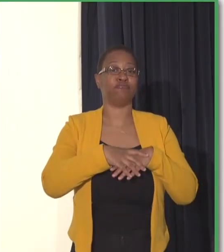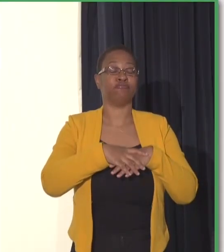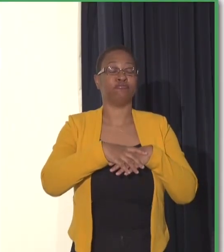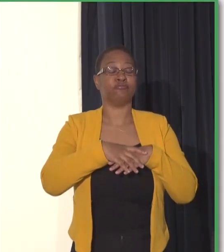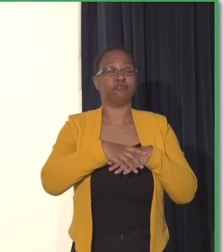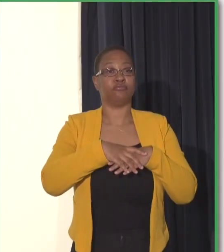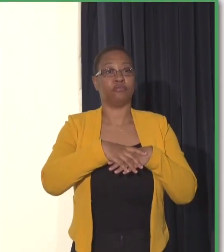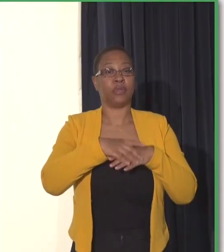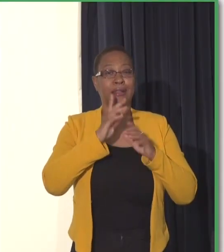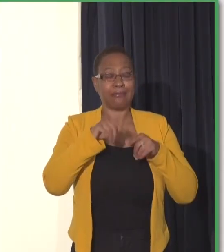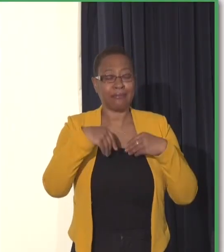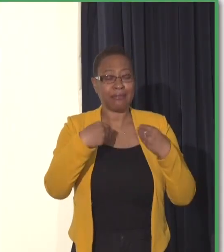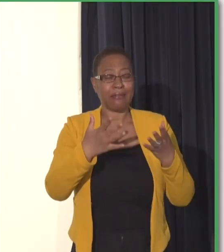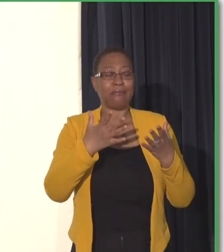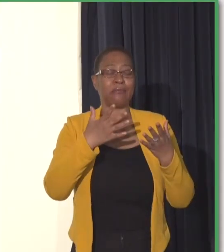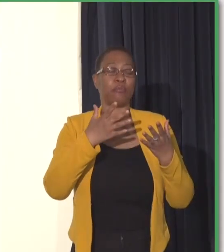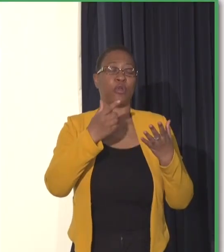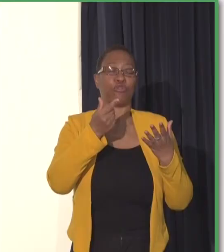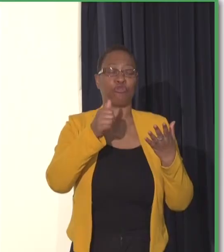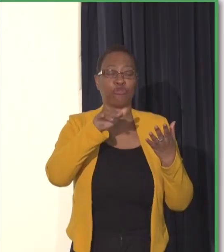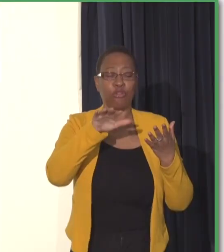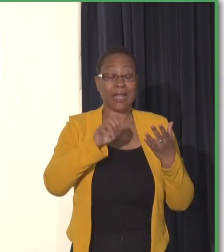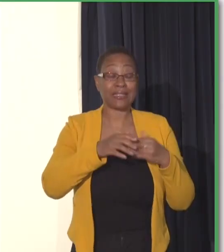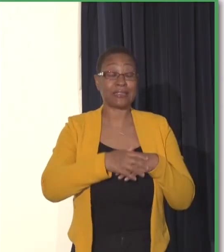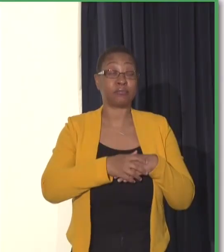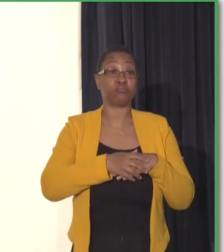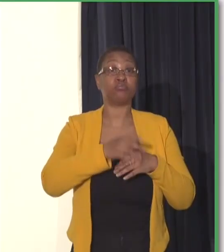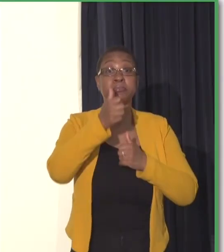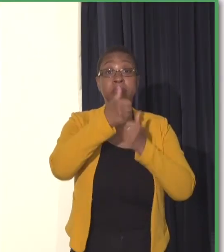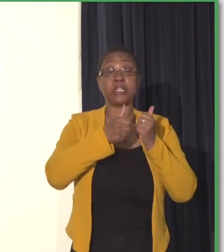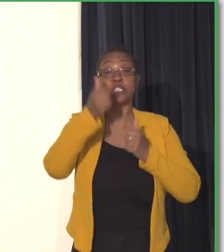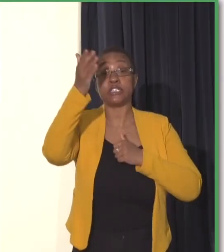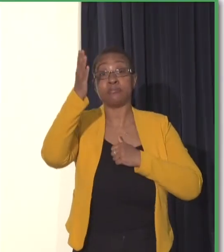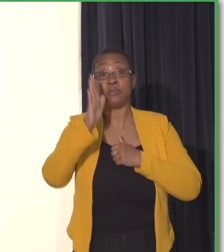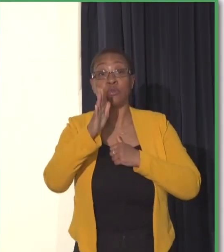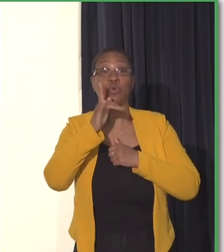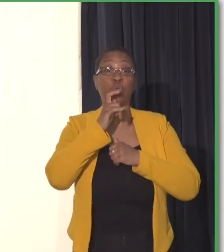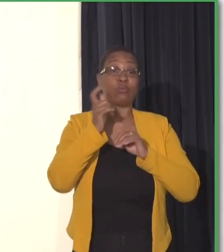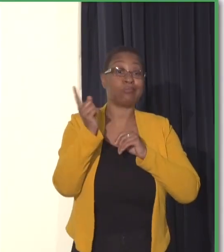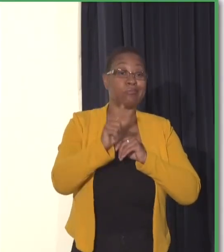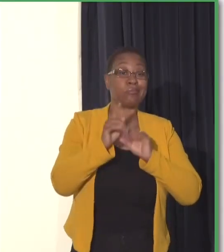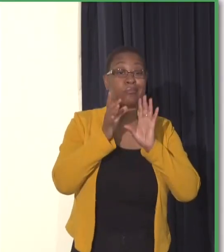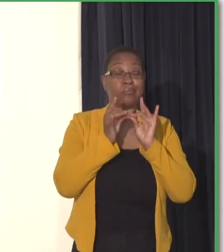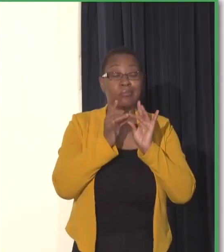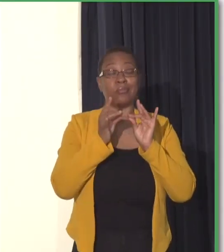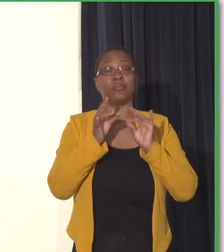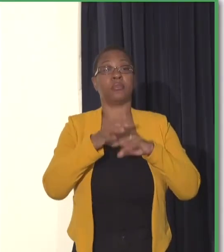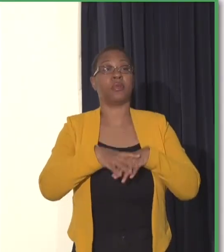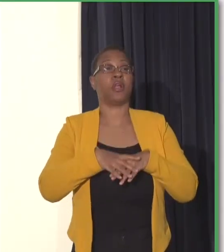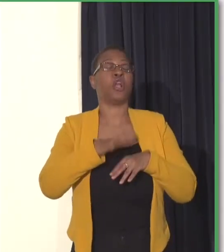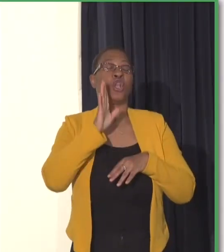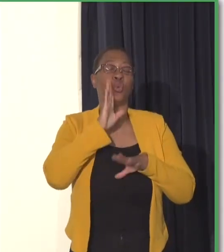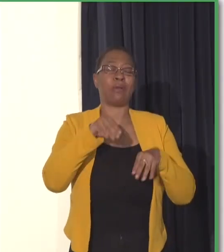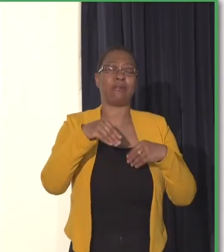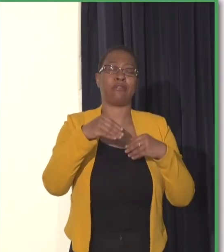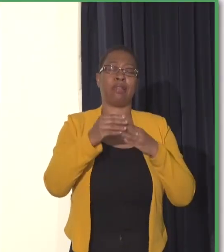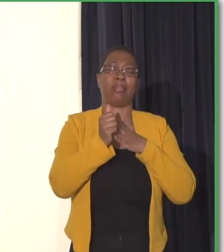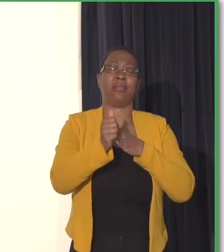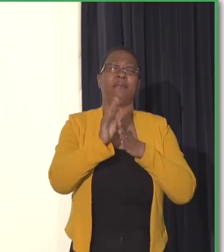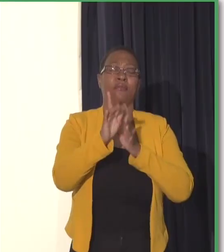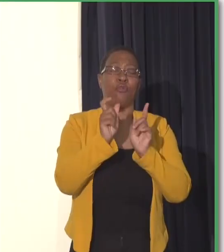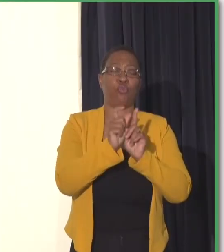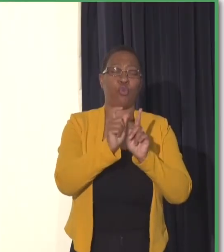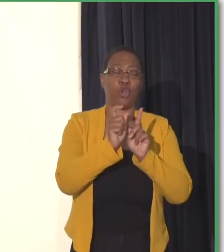You will give each speaker the words to say, you will put in their mouth the words to say, to stir up the